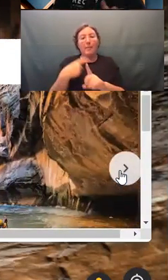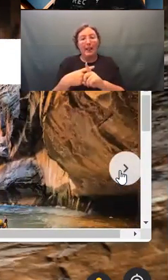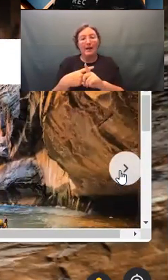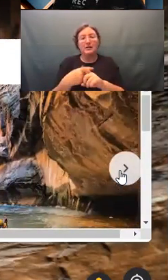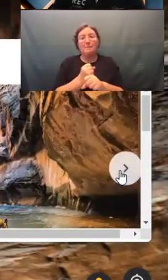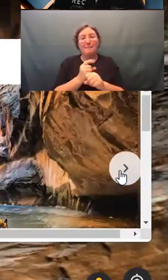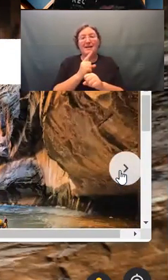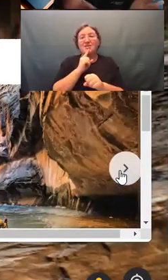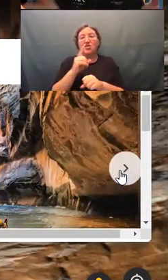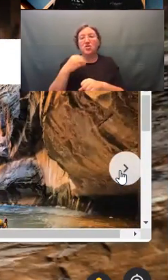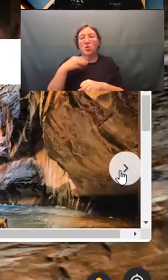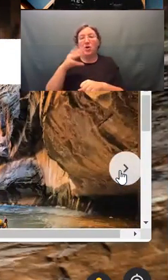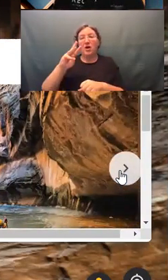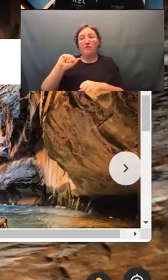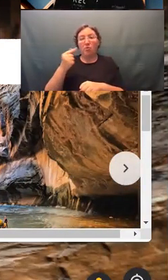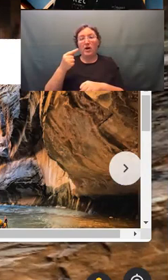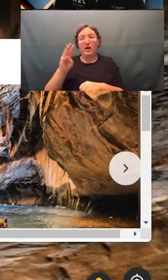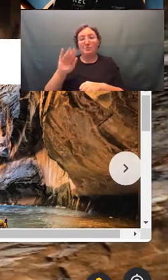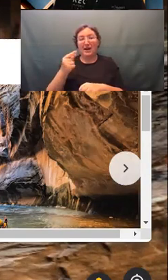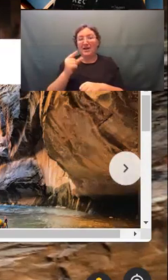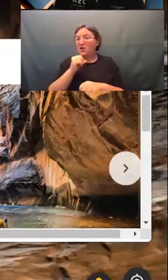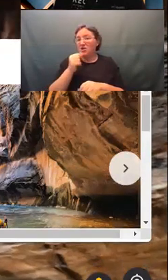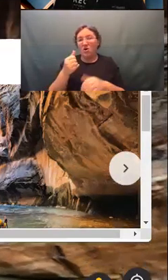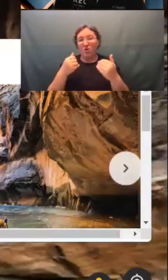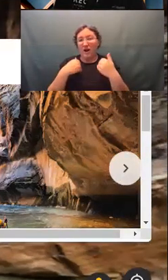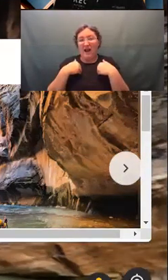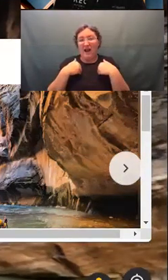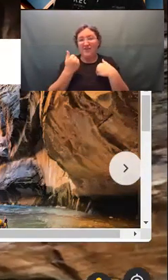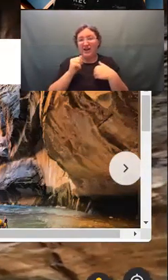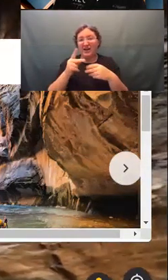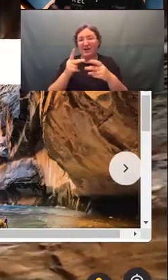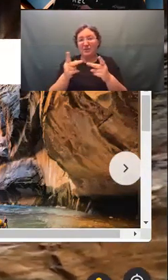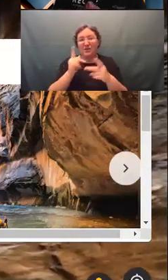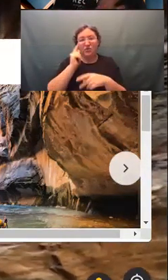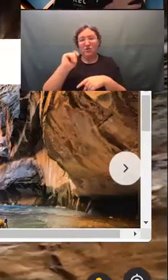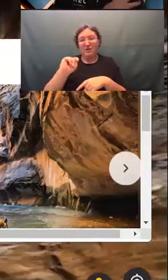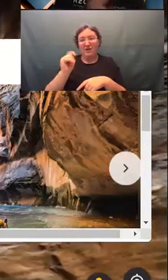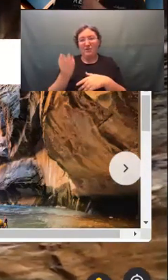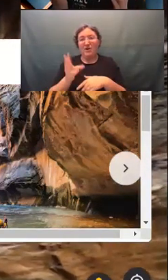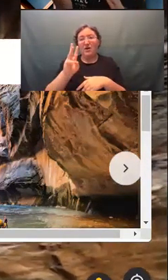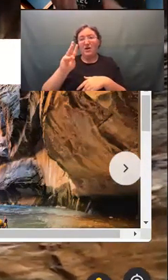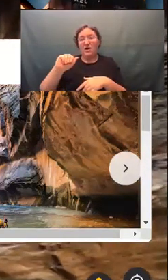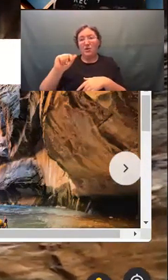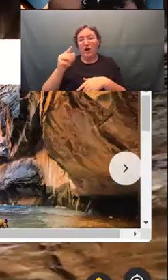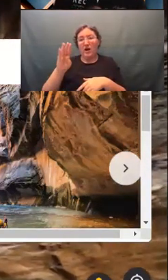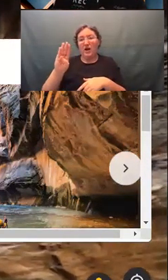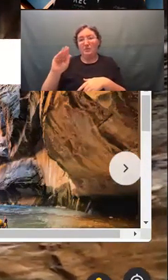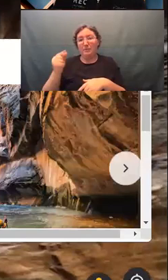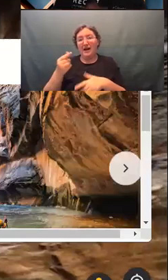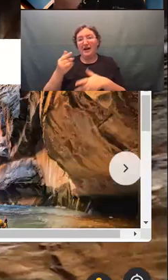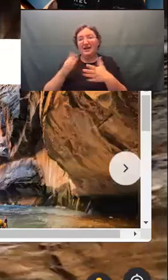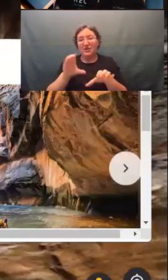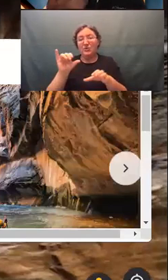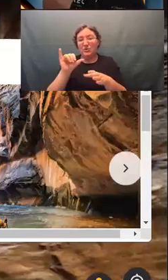a wag bag. As you can see, there's no real good spot to go to the restroom here. So a wag bag kind of allows you to do that, and you want to make